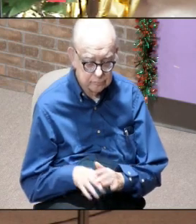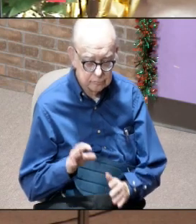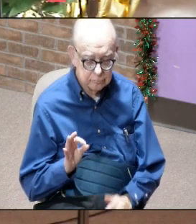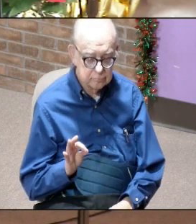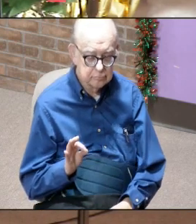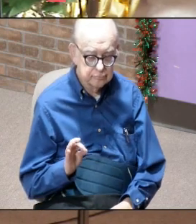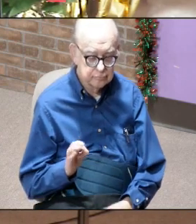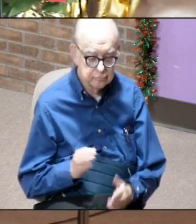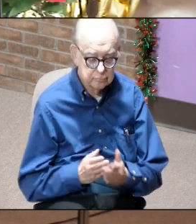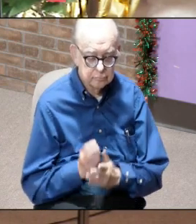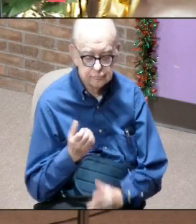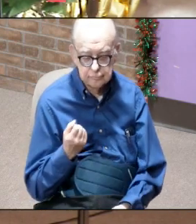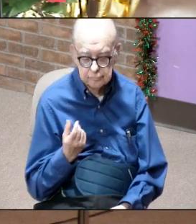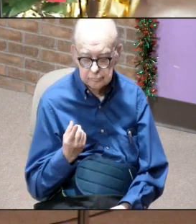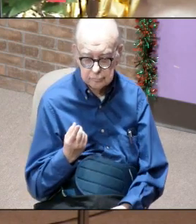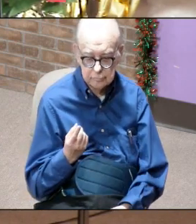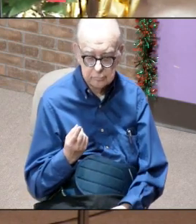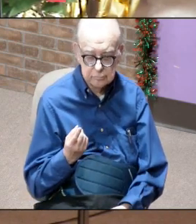9 through 11,